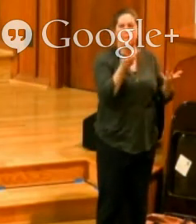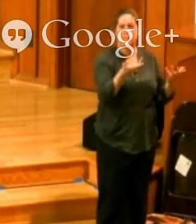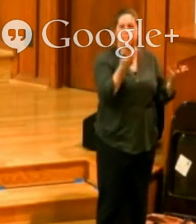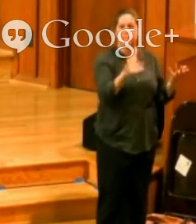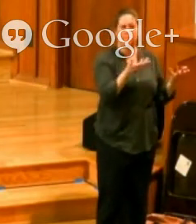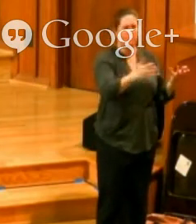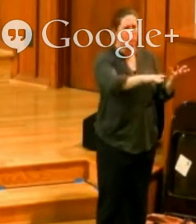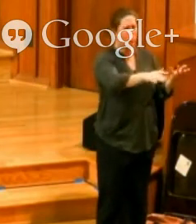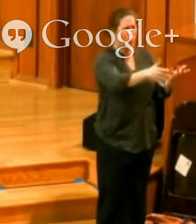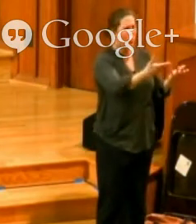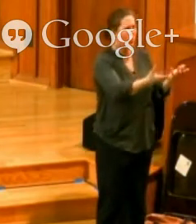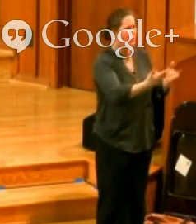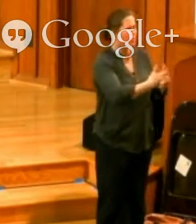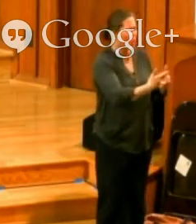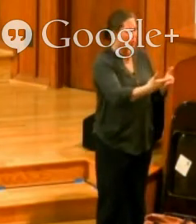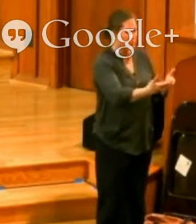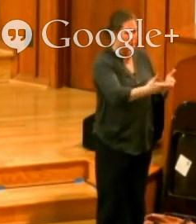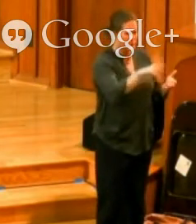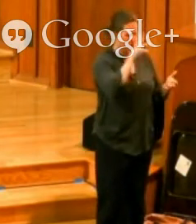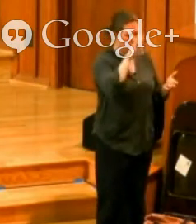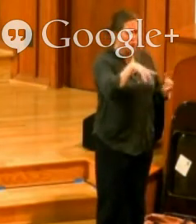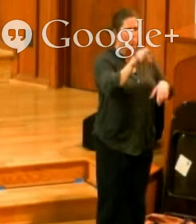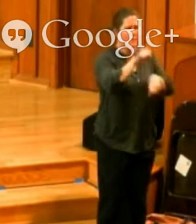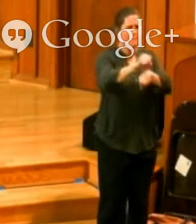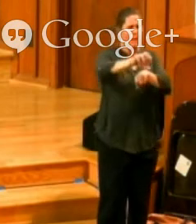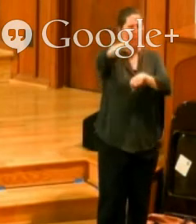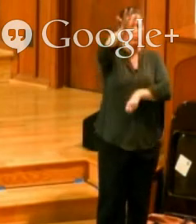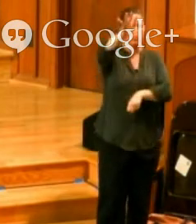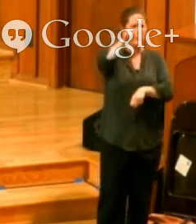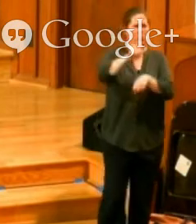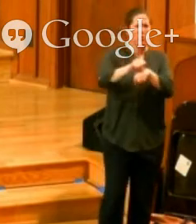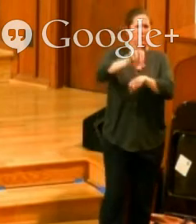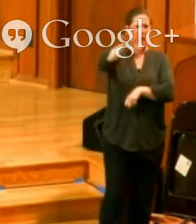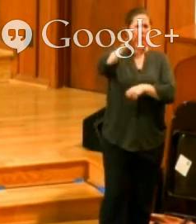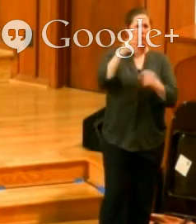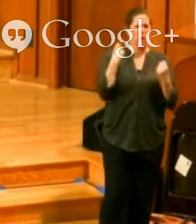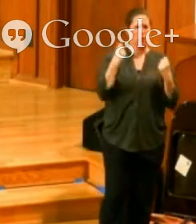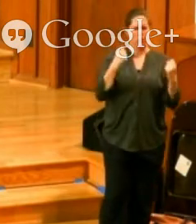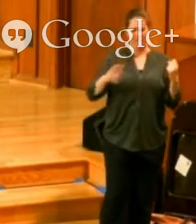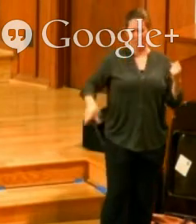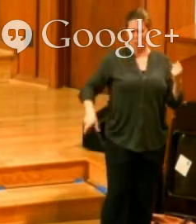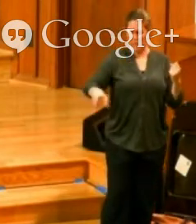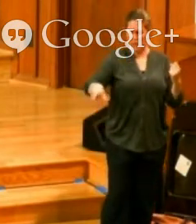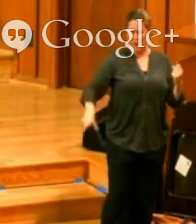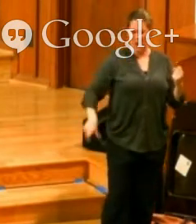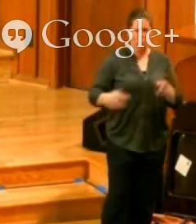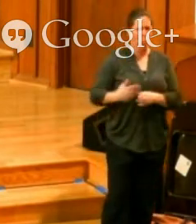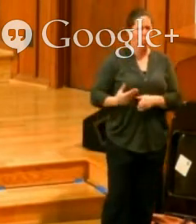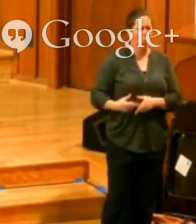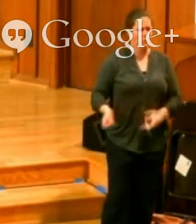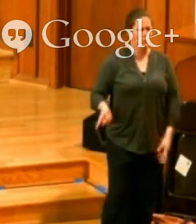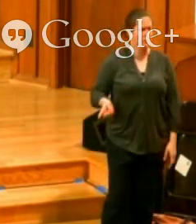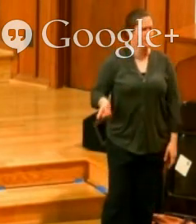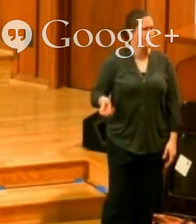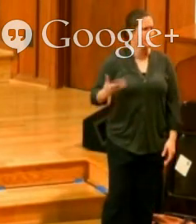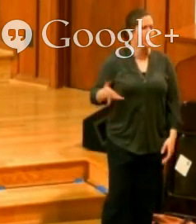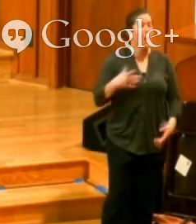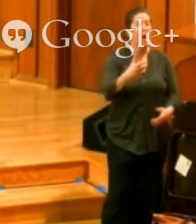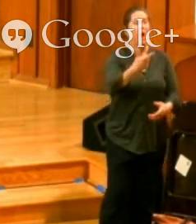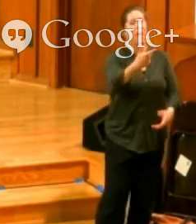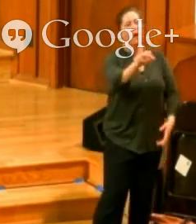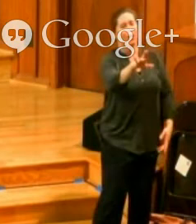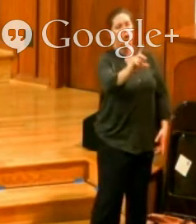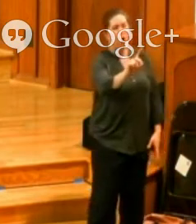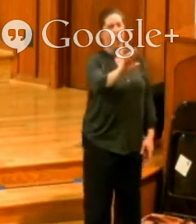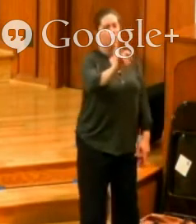It's like what are those things called when you're driving up a mountain? What are those things called along the side of the road? Somebody help me out. Guardrails.